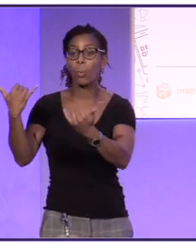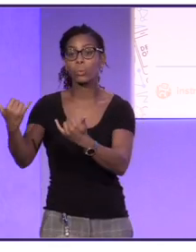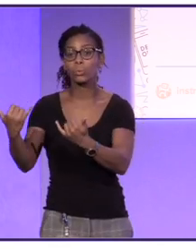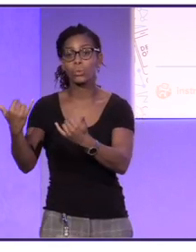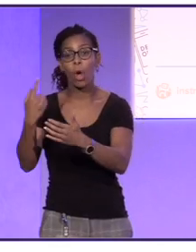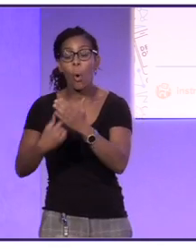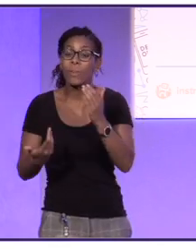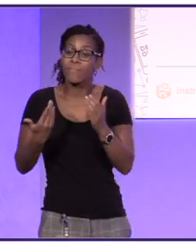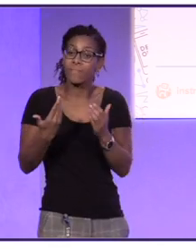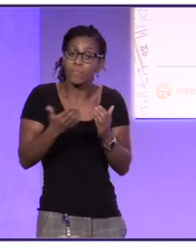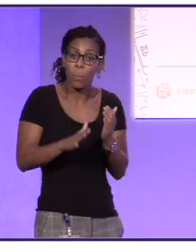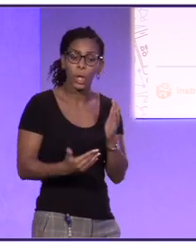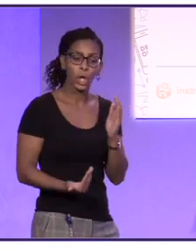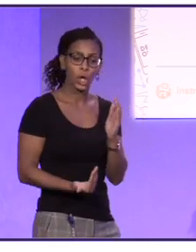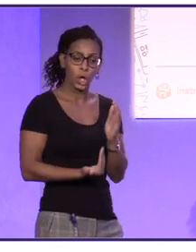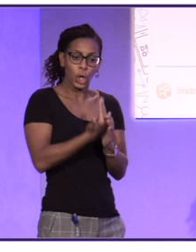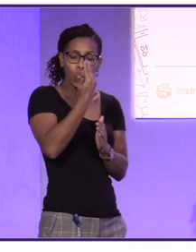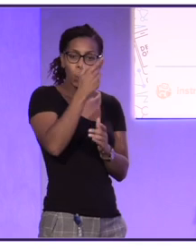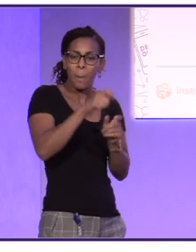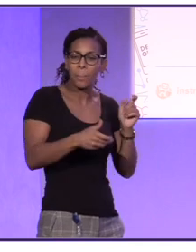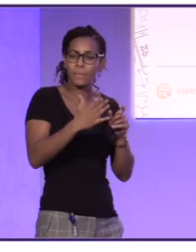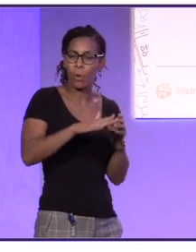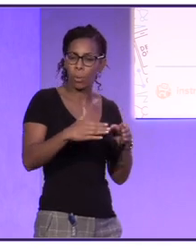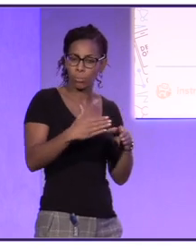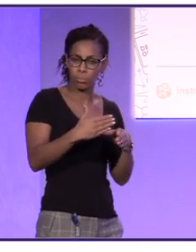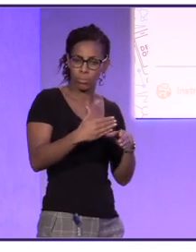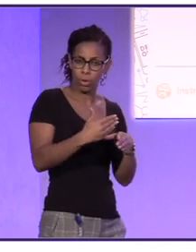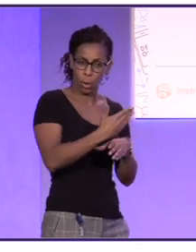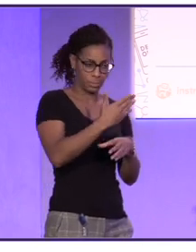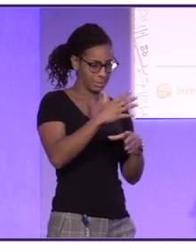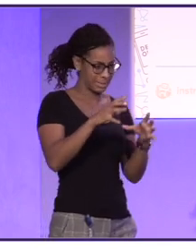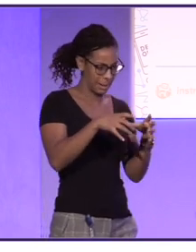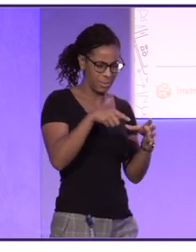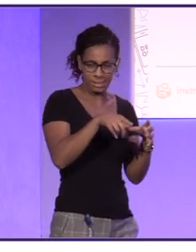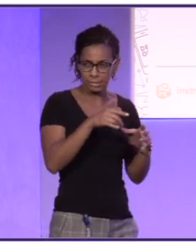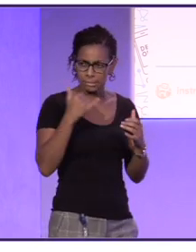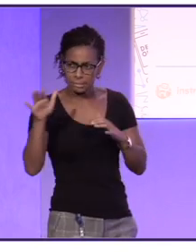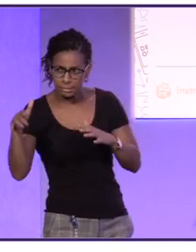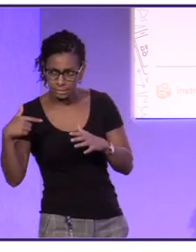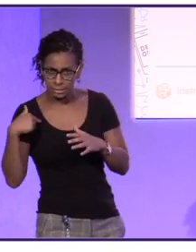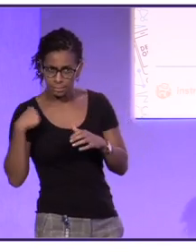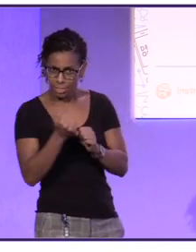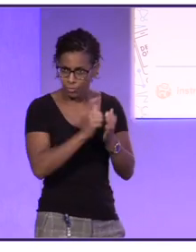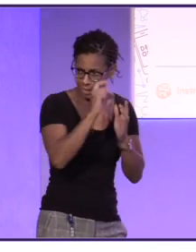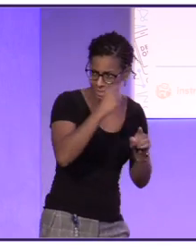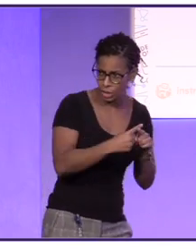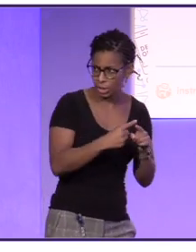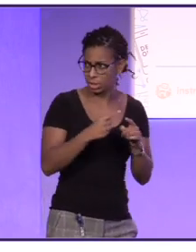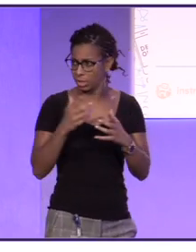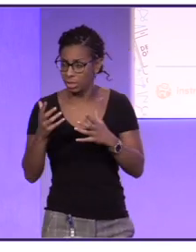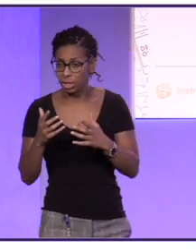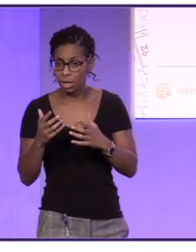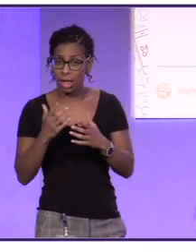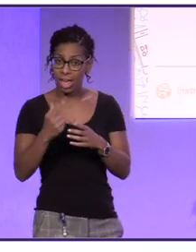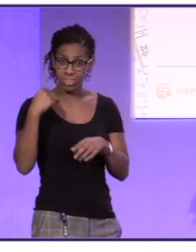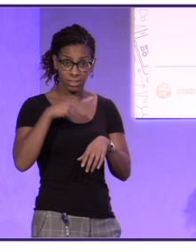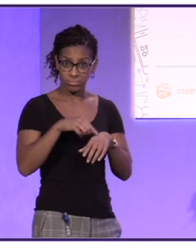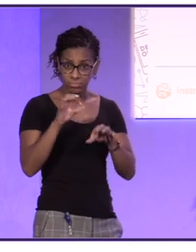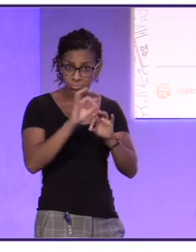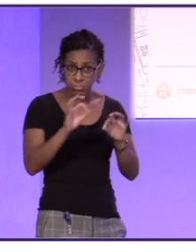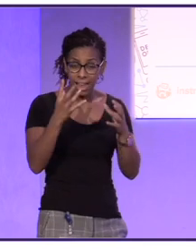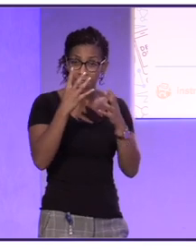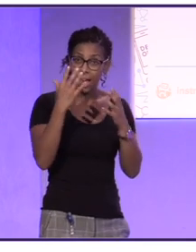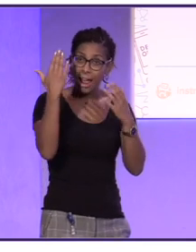new members of the ops team that were just a little bit nervous about whether they'd made the right decision. There was actually no outages that had been